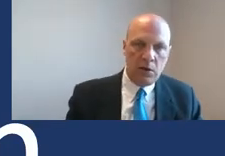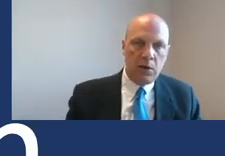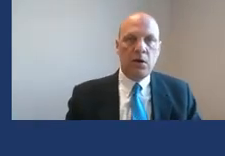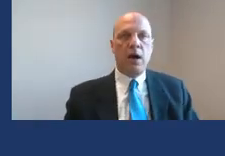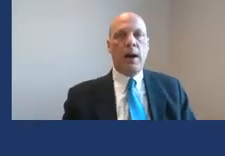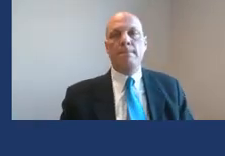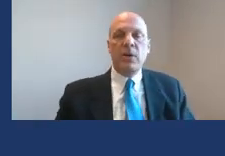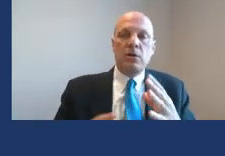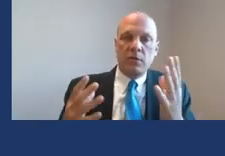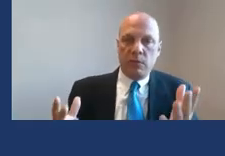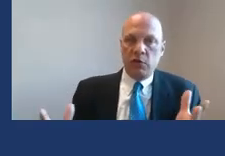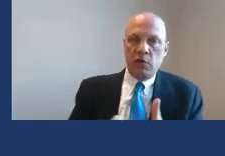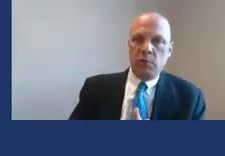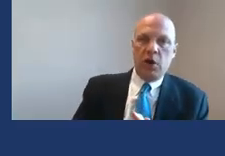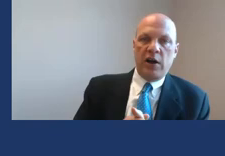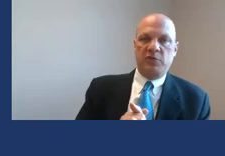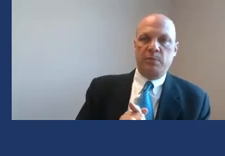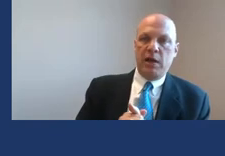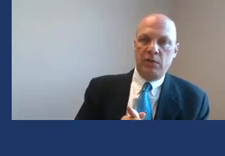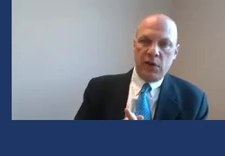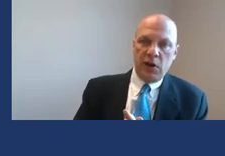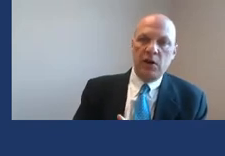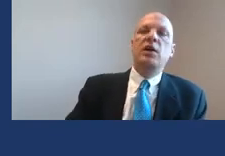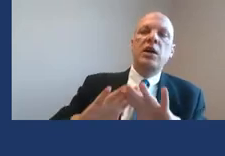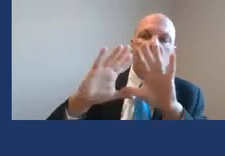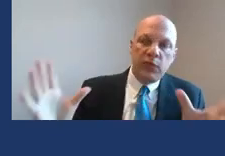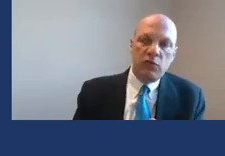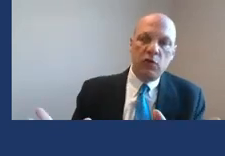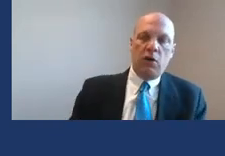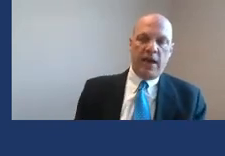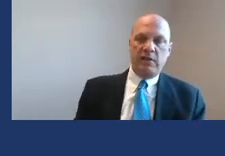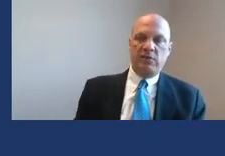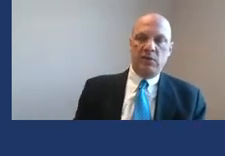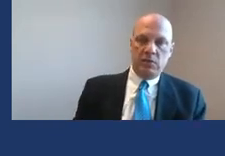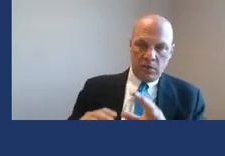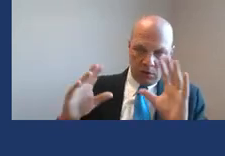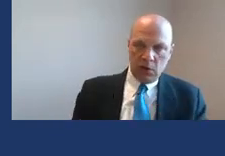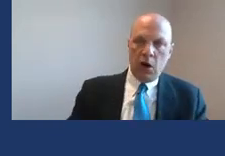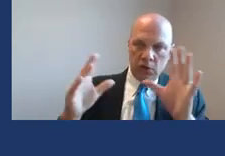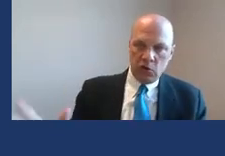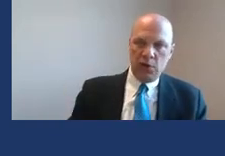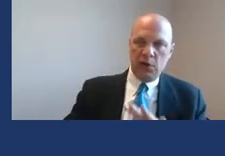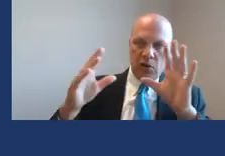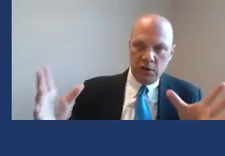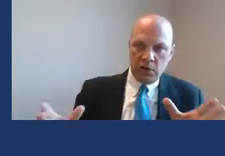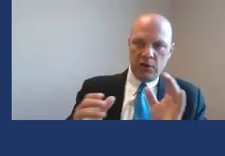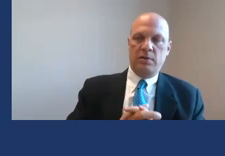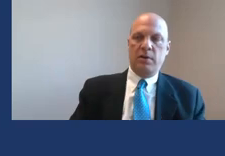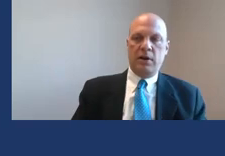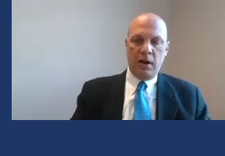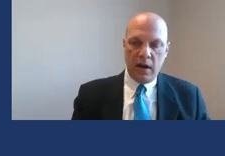MAID, most notably hospice and palliative care. If you do all that, you're an adult, you're terminally